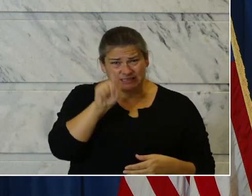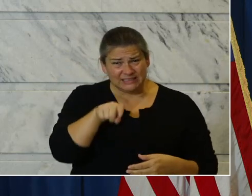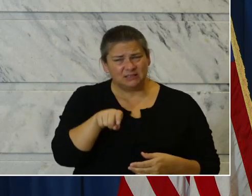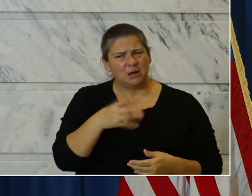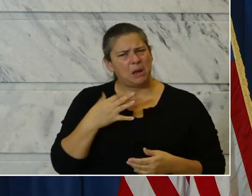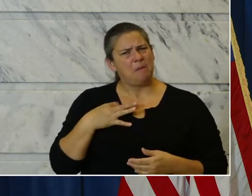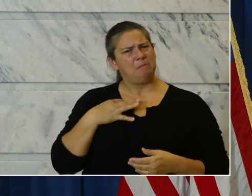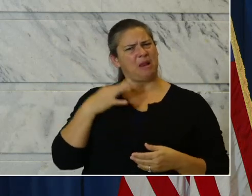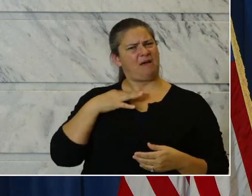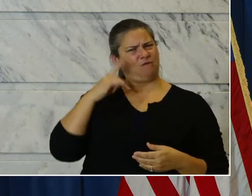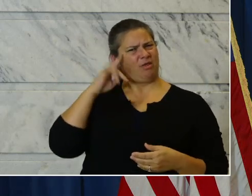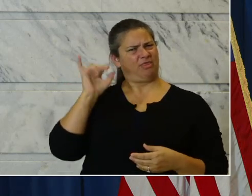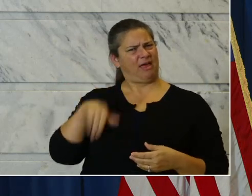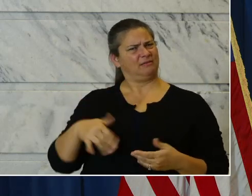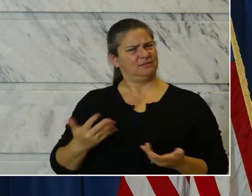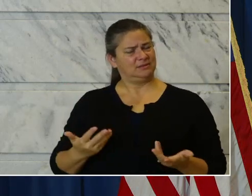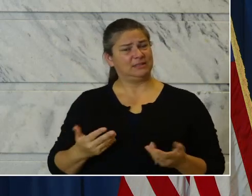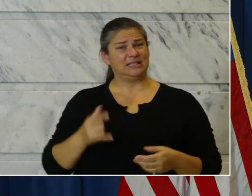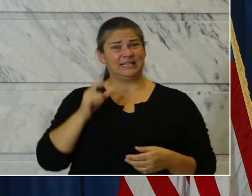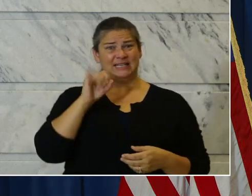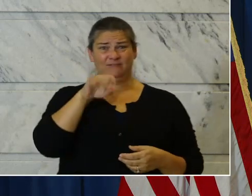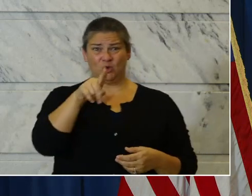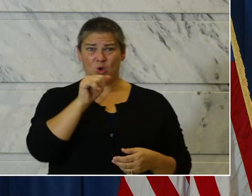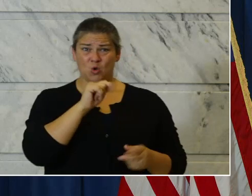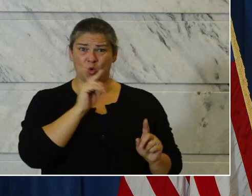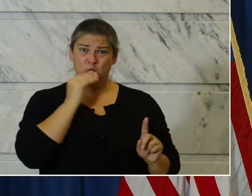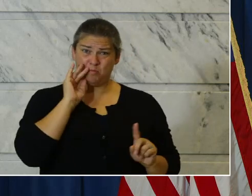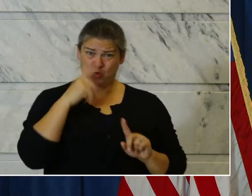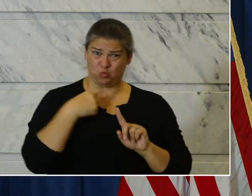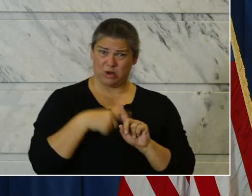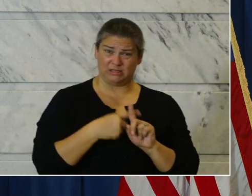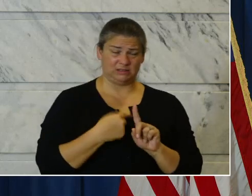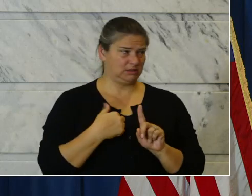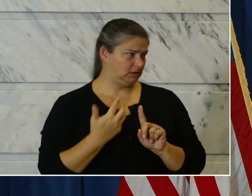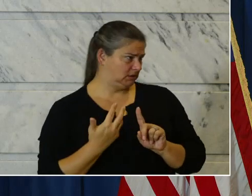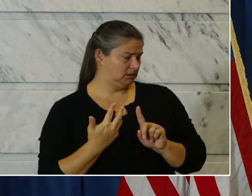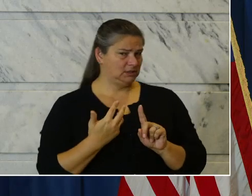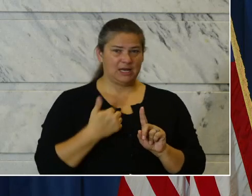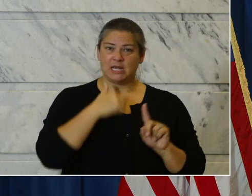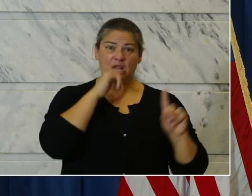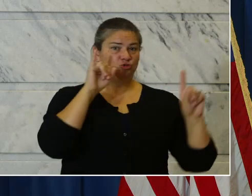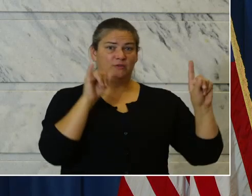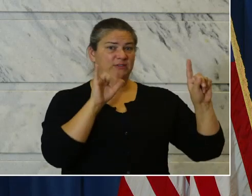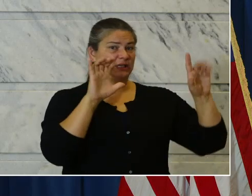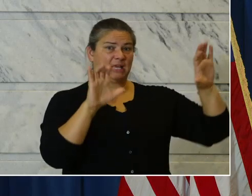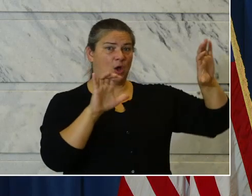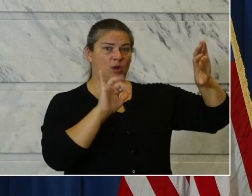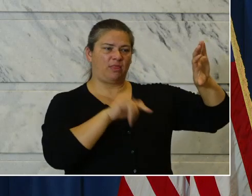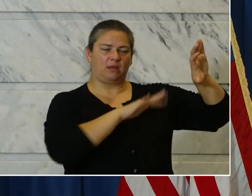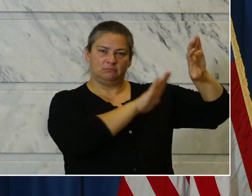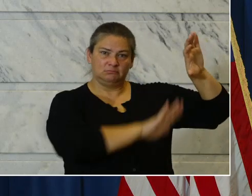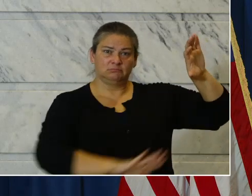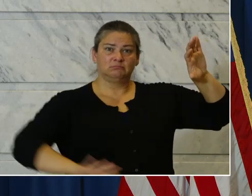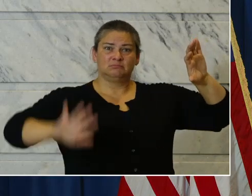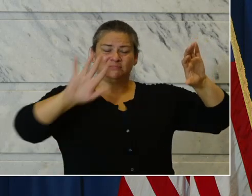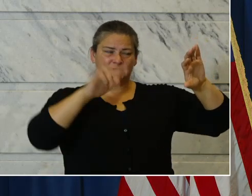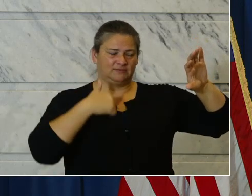remind you, if you are a tenant at risk of eviction and you live outside of Jefferson County, visit the website